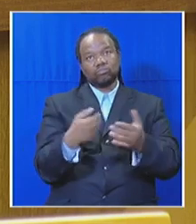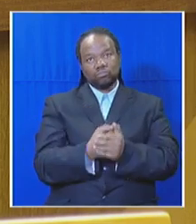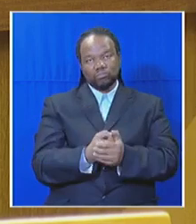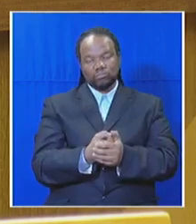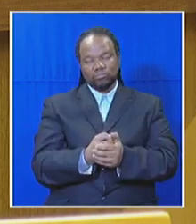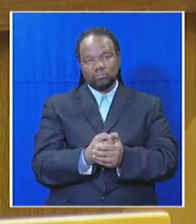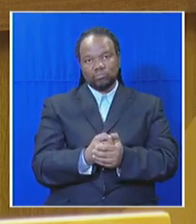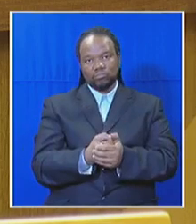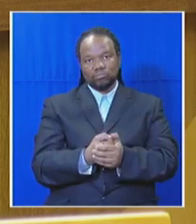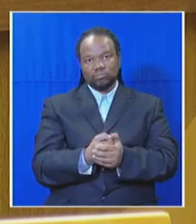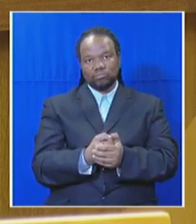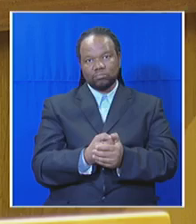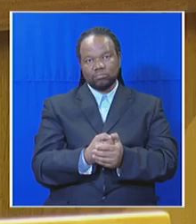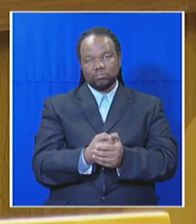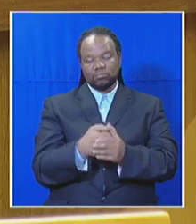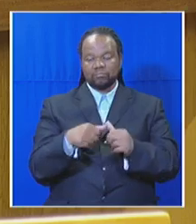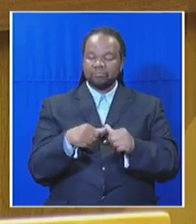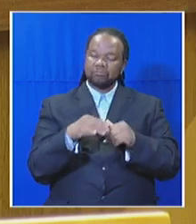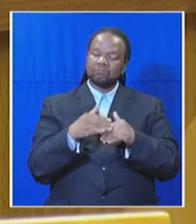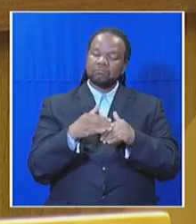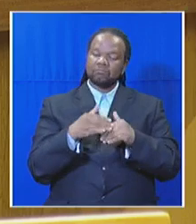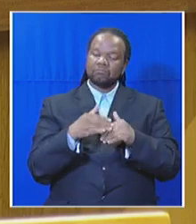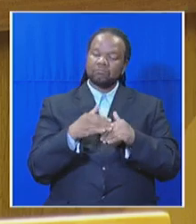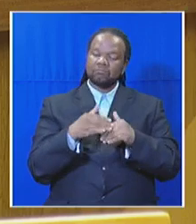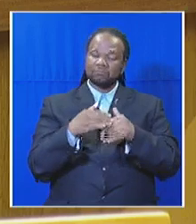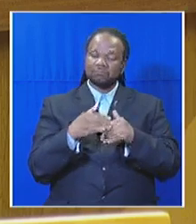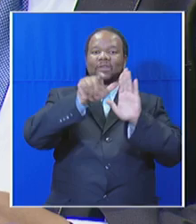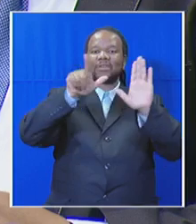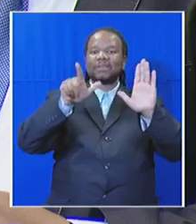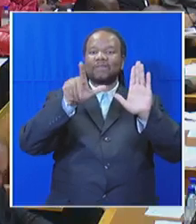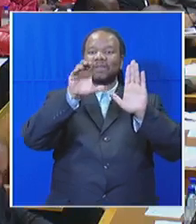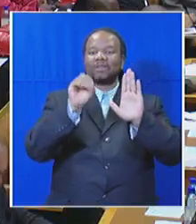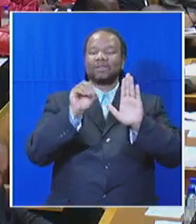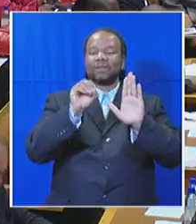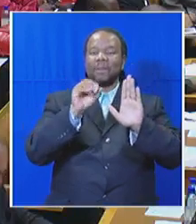In further progress, trade